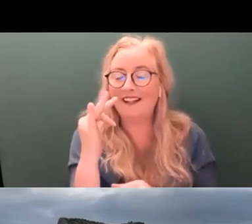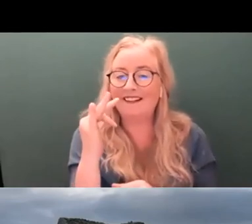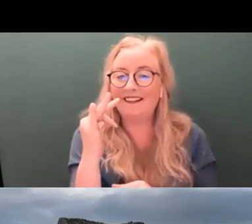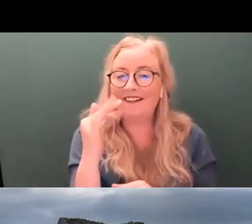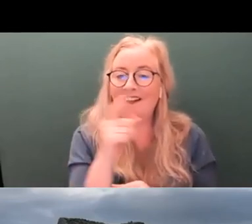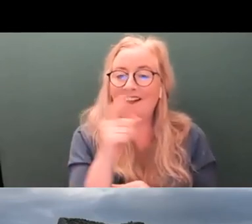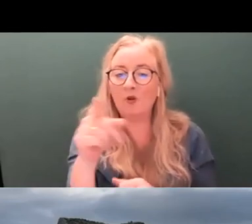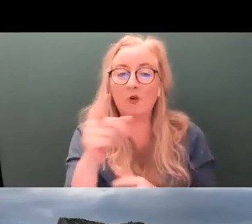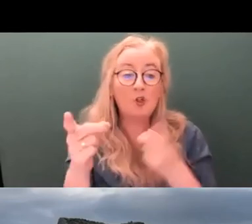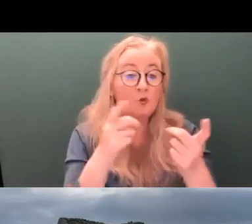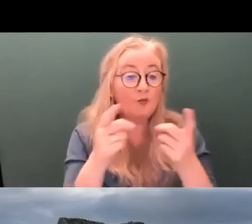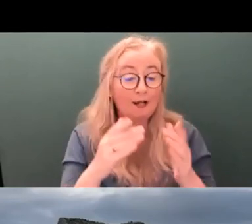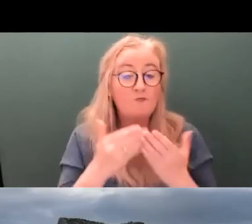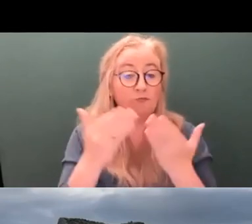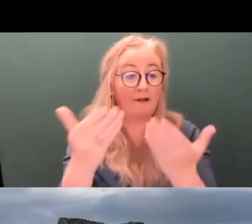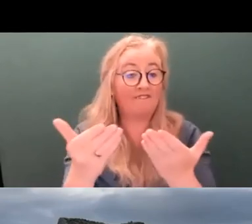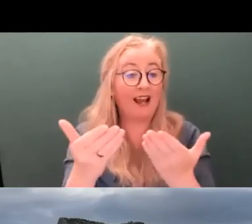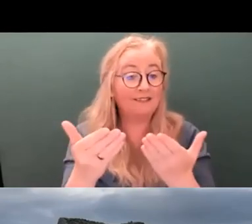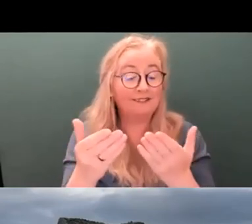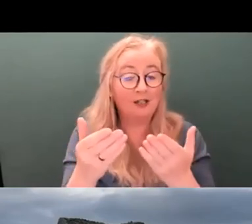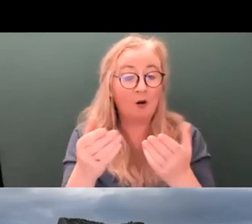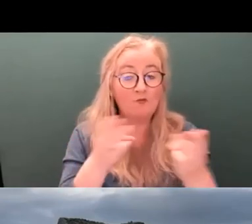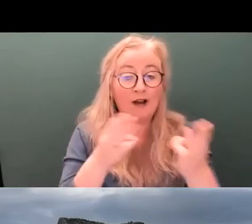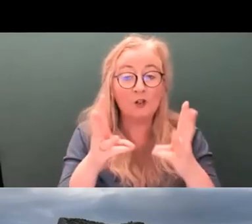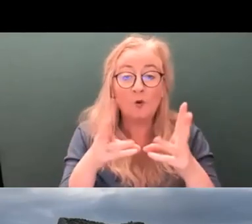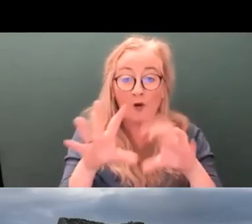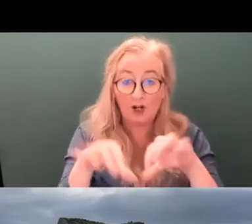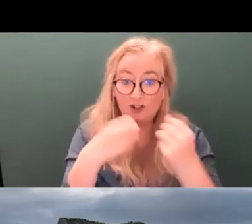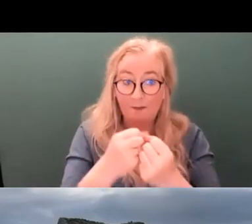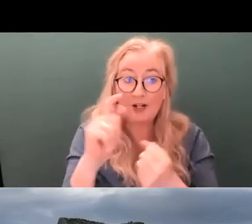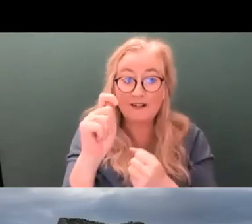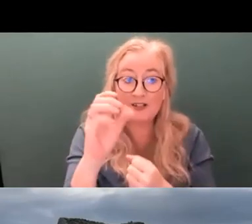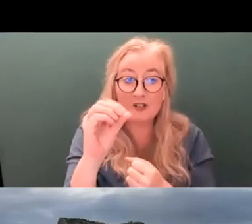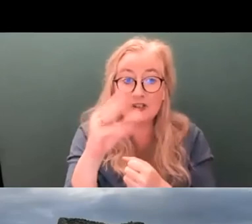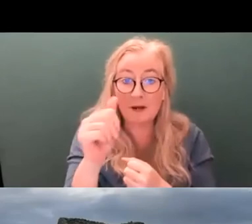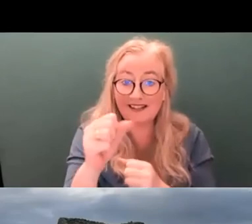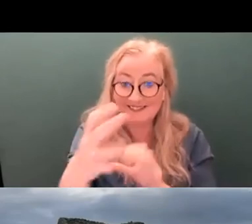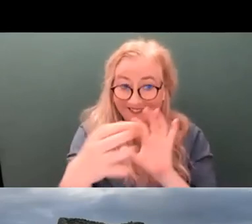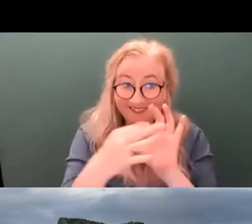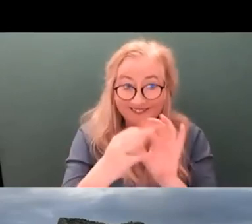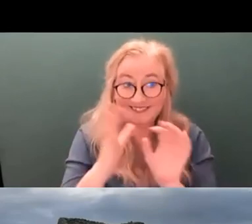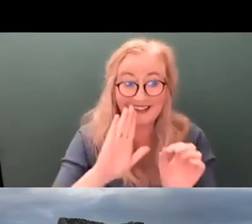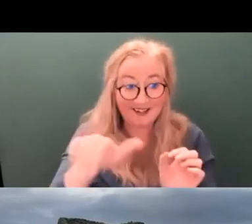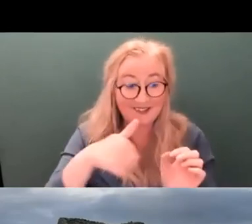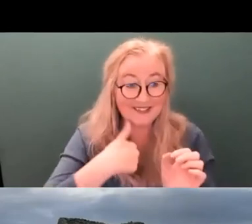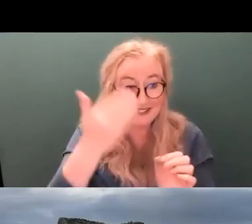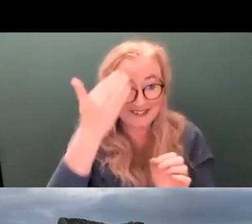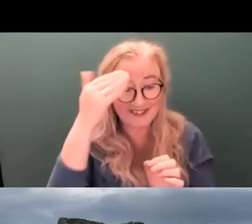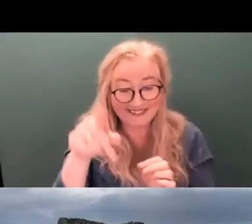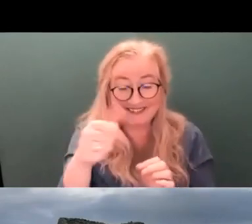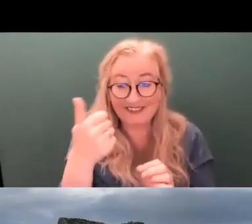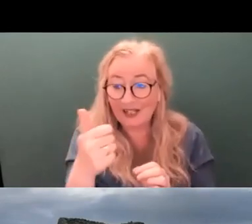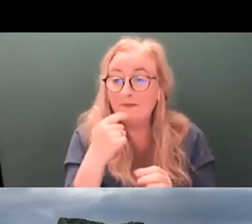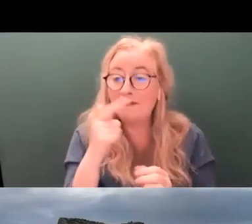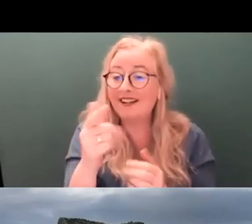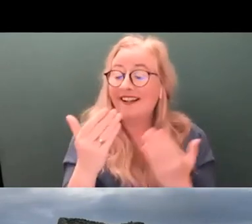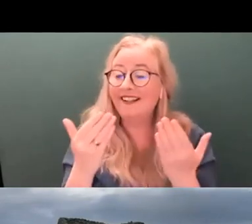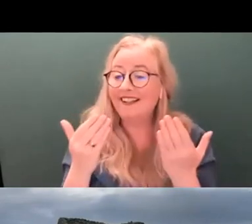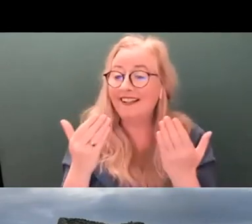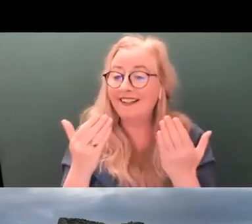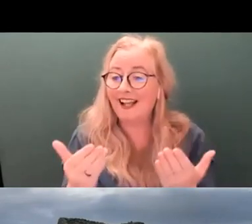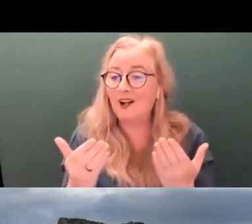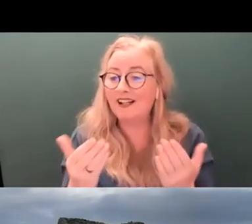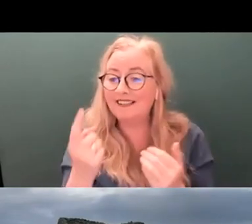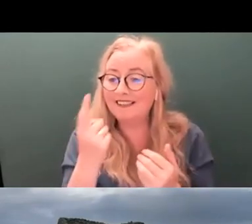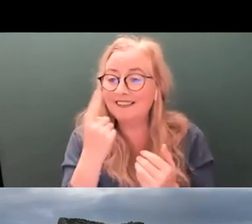practical workshops to us, we'll put you in touch with them. We'll put you in touch with In the meantime, I, I see